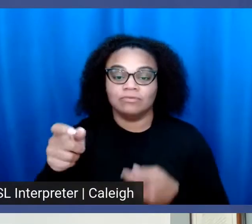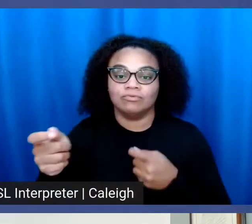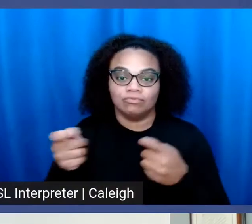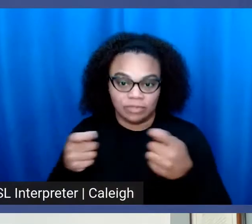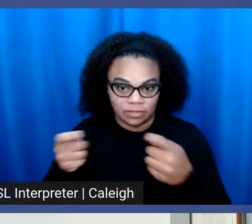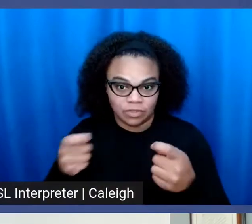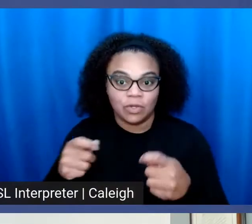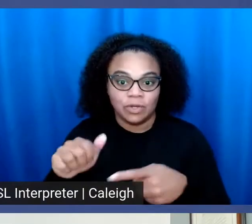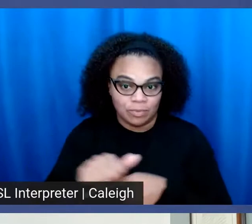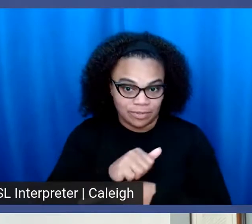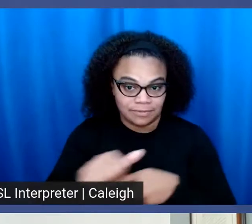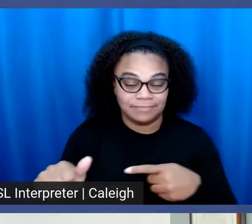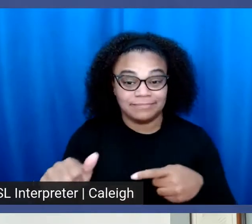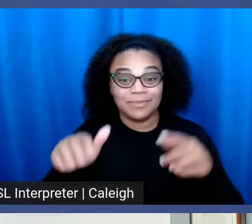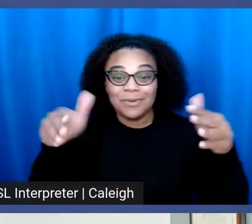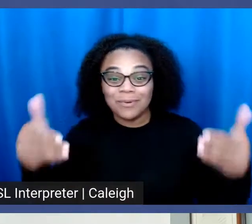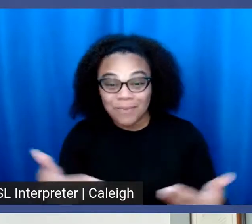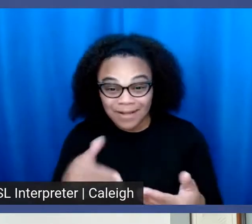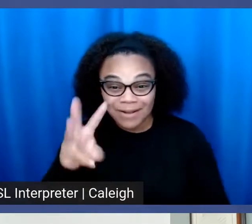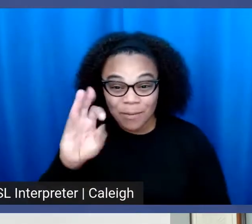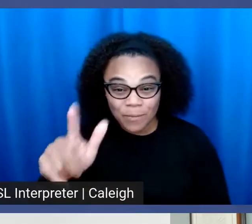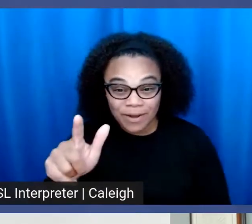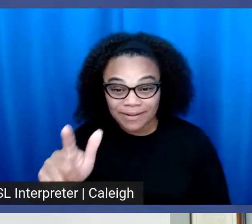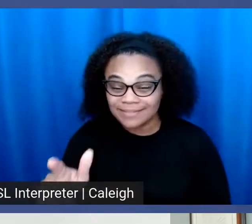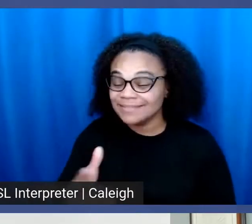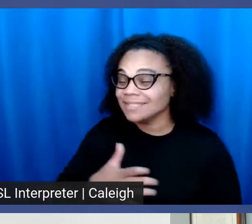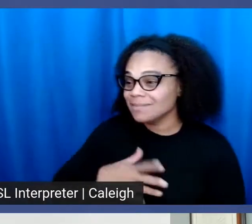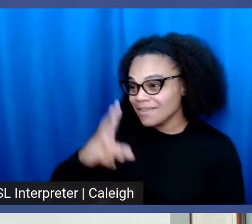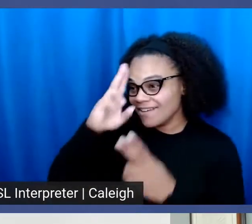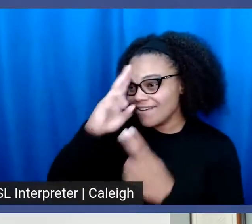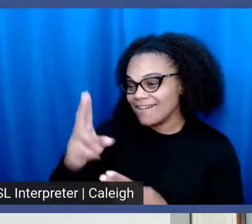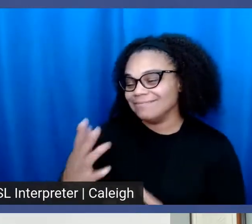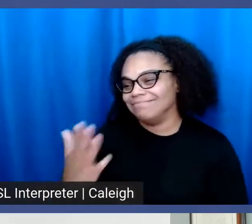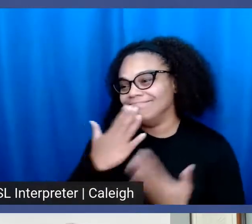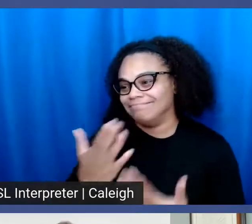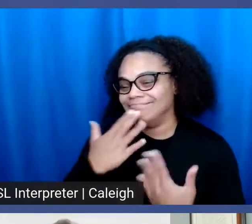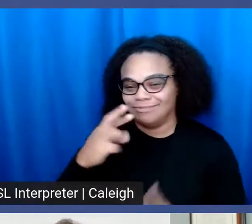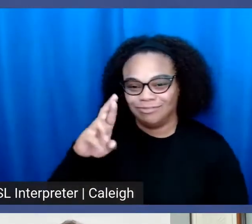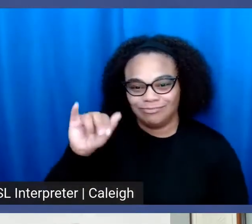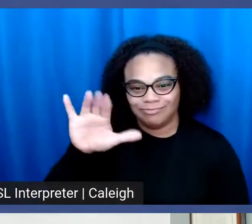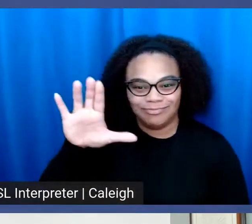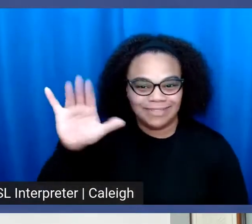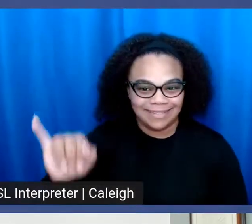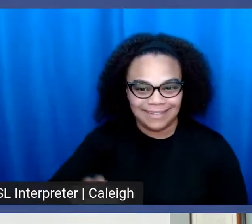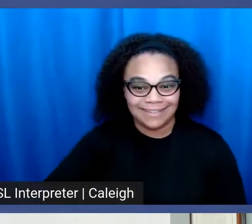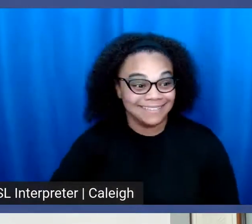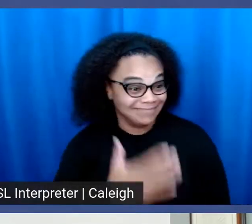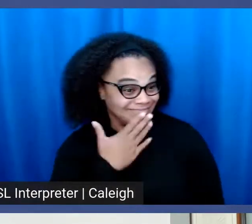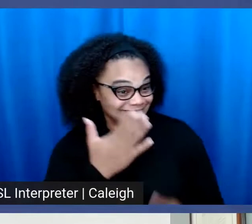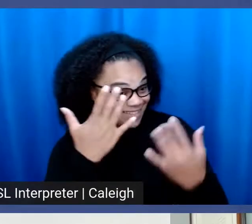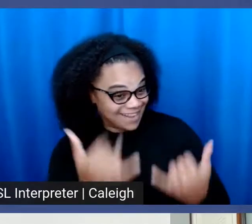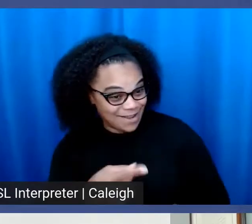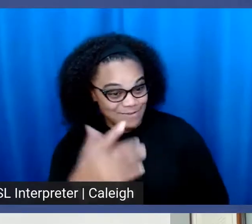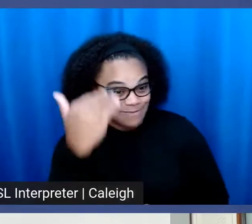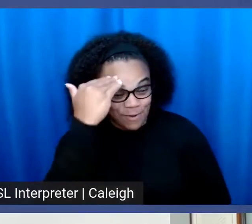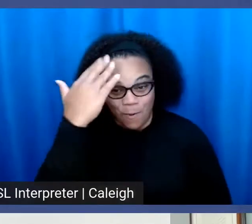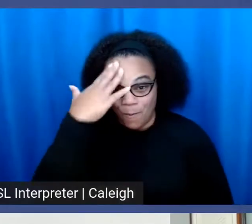Regulatory Practice. Welcome, Will. It's an honor. Thank you so much, Ricky. I appreciate Thank that. you. Now you know why I read